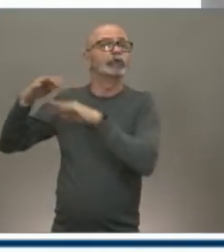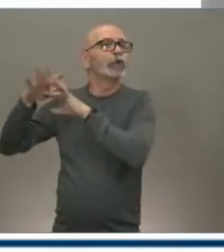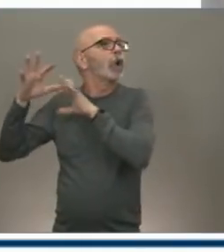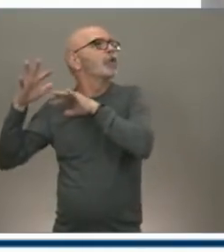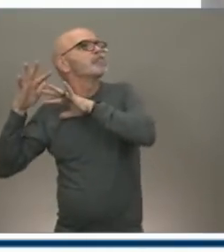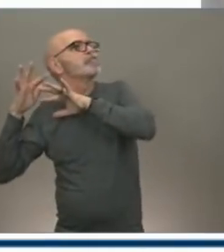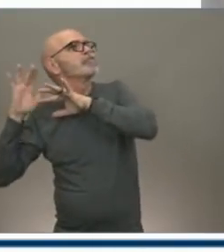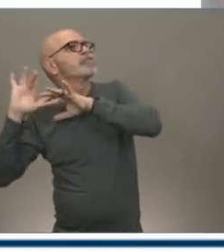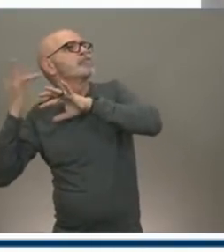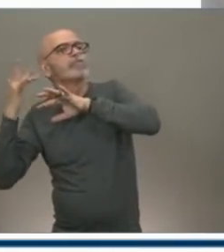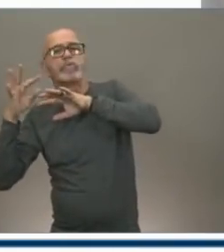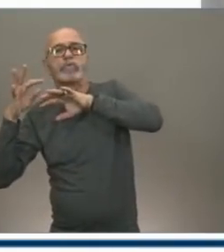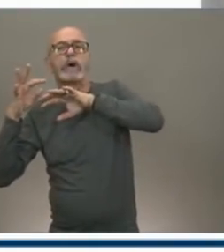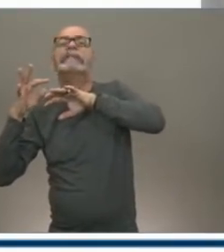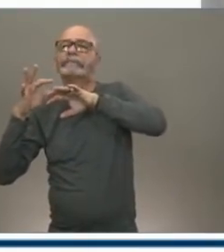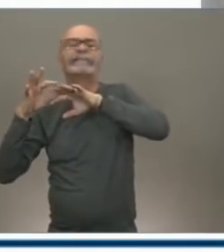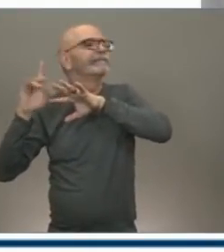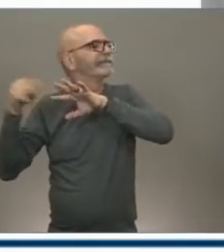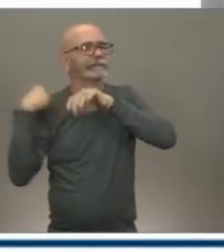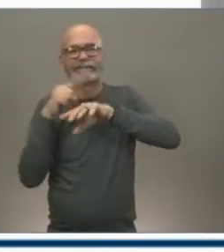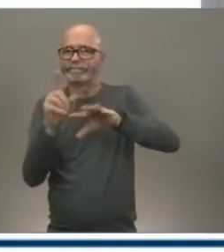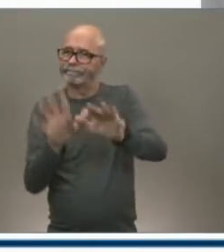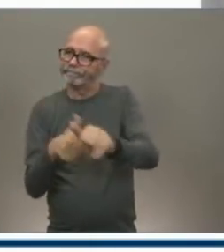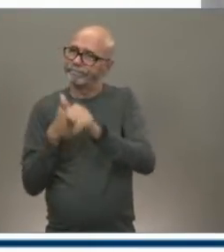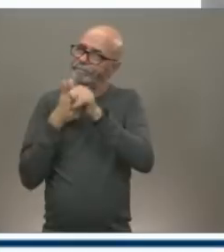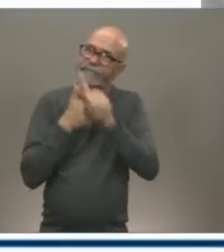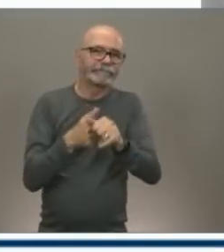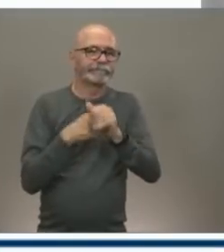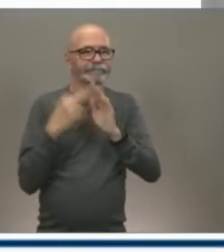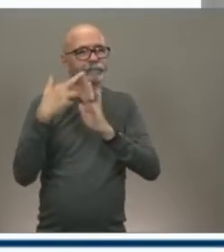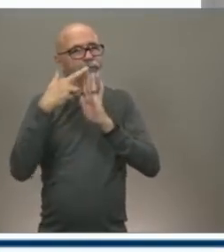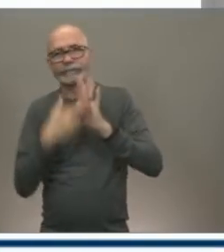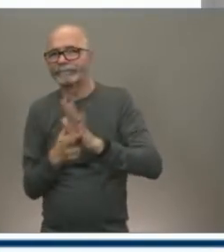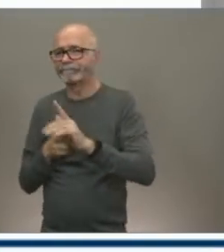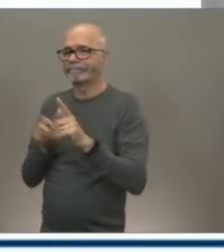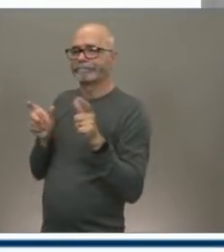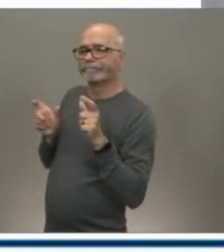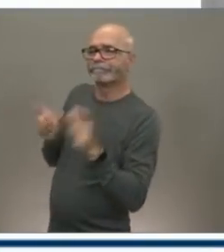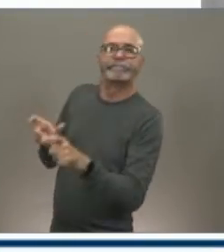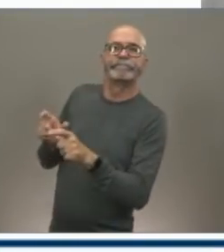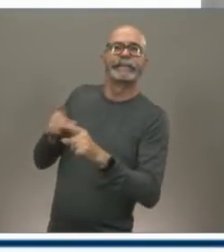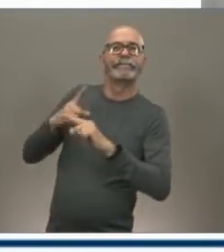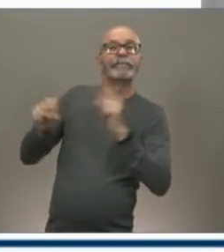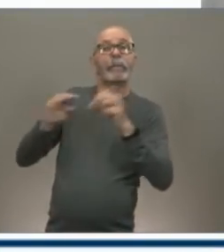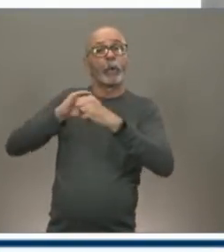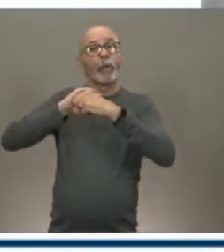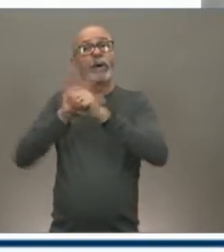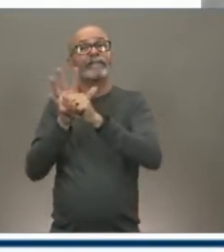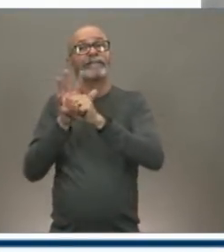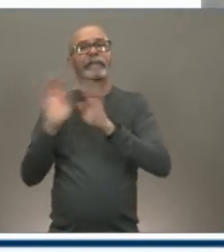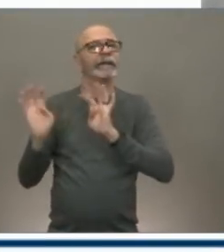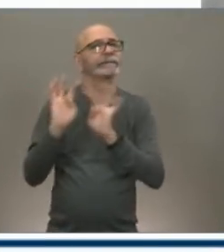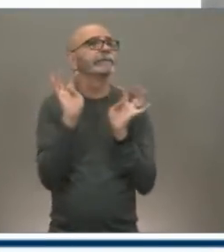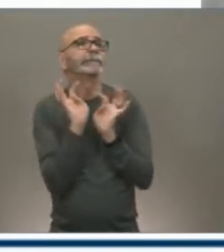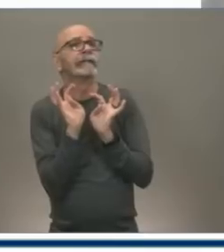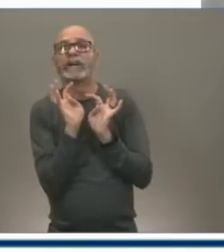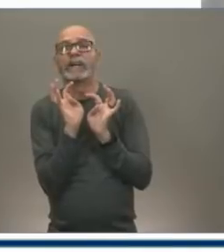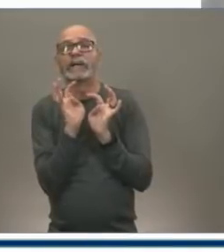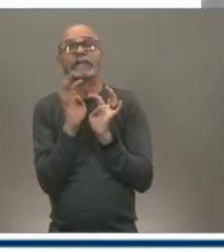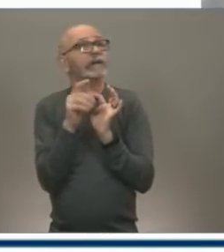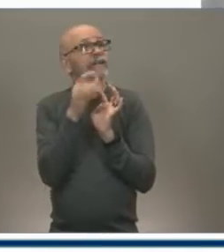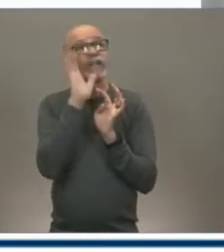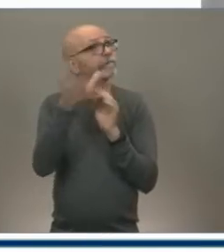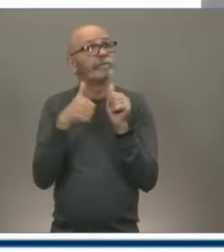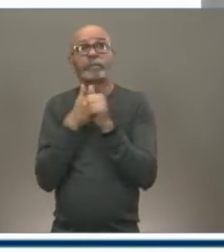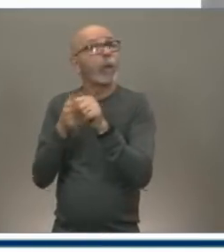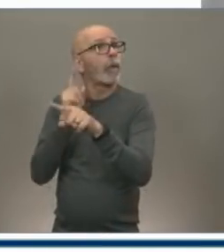the public health protocols. There's nothing more that COVID itself likes is when we stop following those protocols. When we get too close to